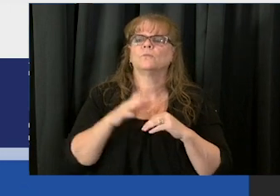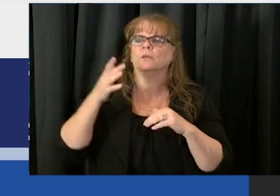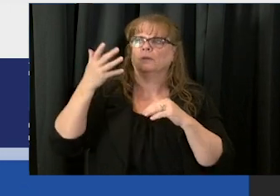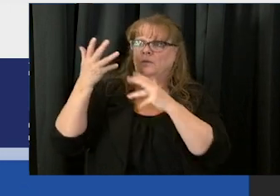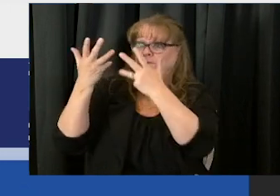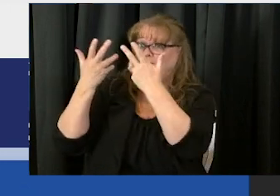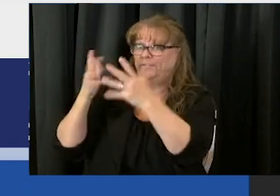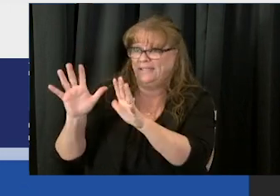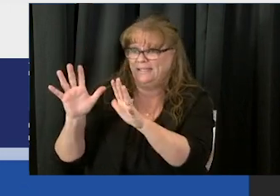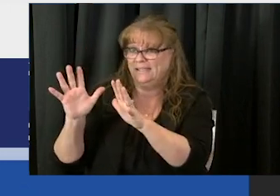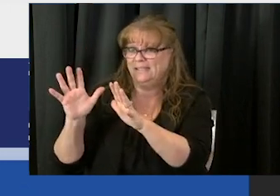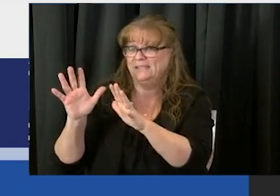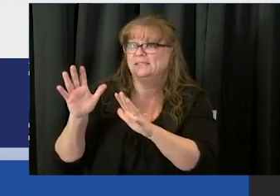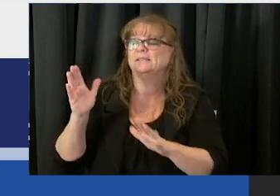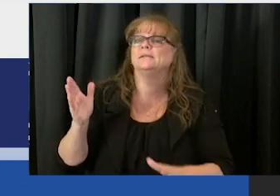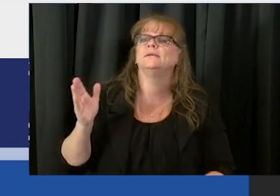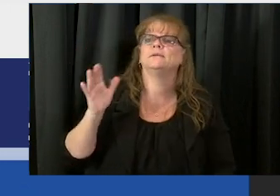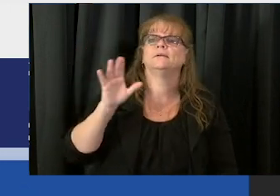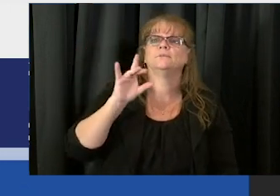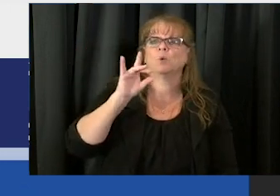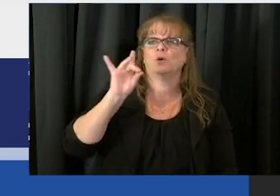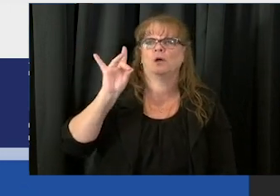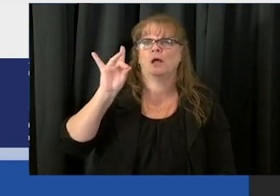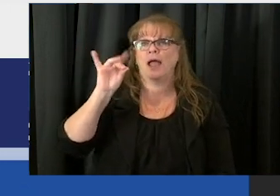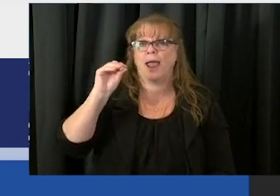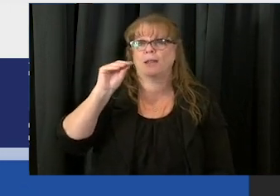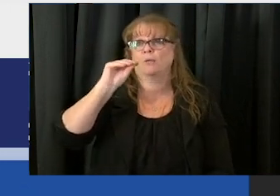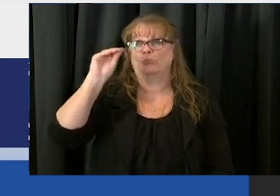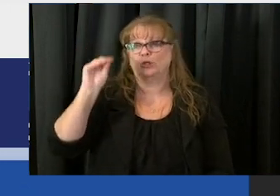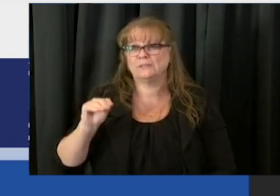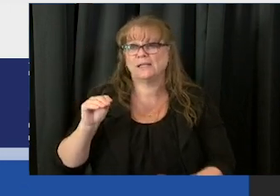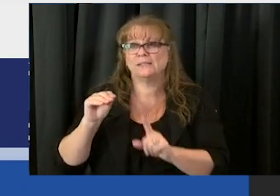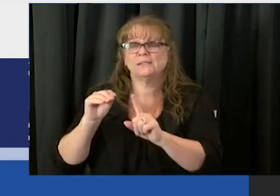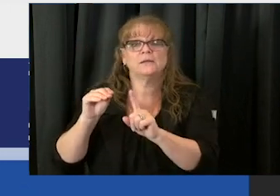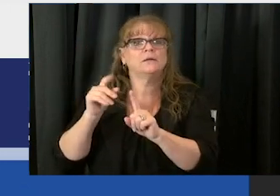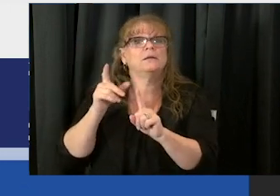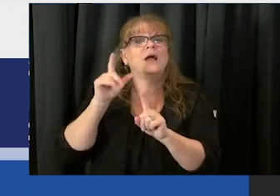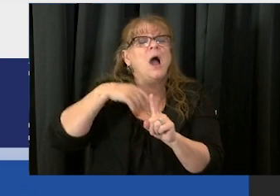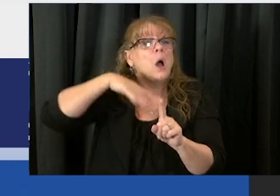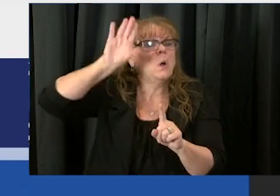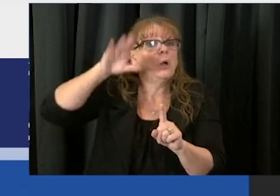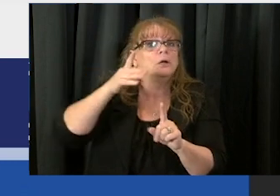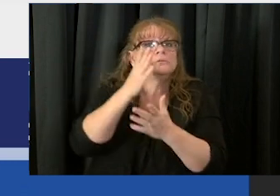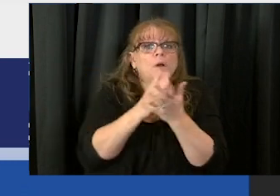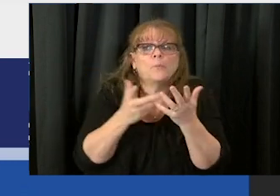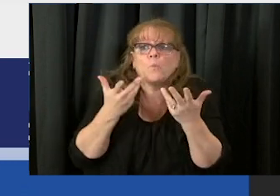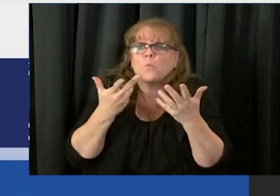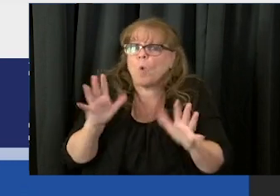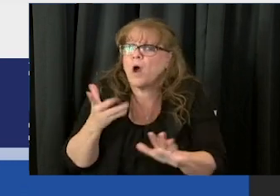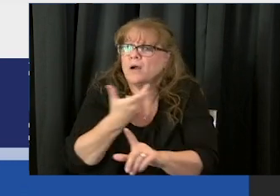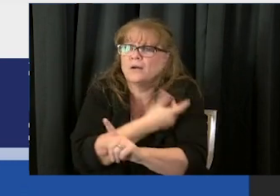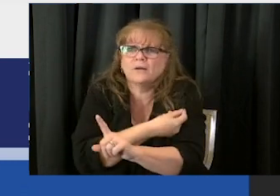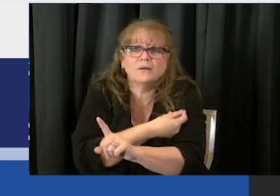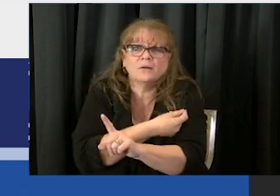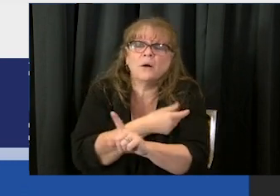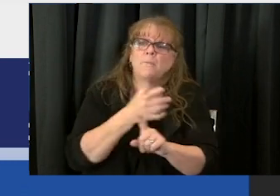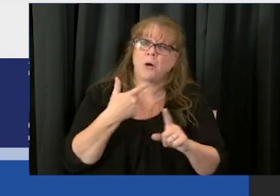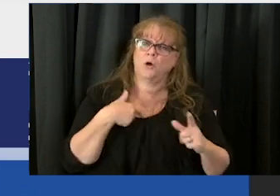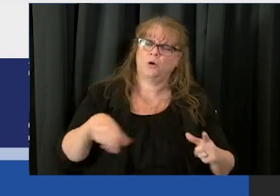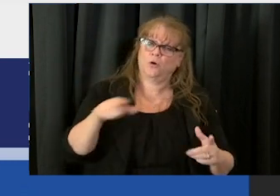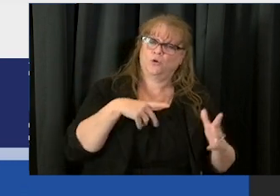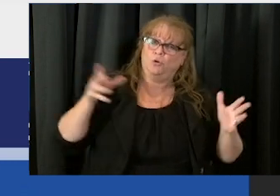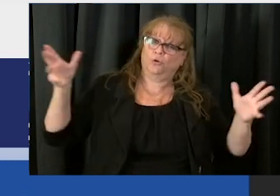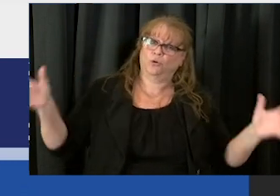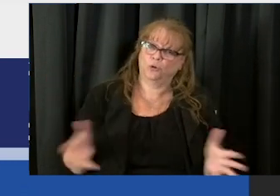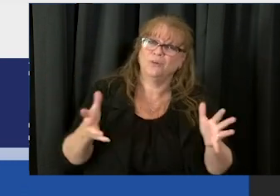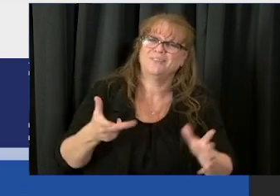if you're age 70 and up, you should want this. When you look at the numbers, your risk is 500 times greater than a healthy 20-year-old.